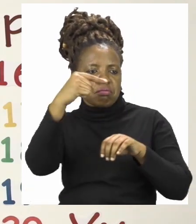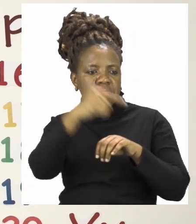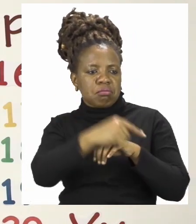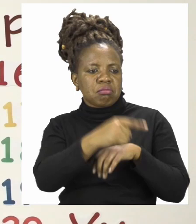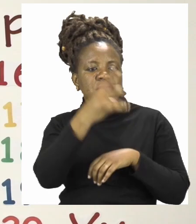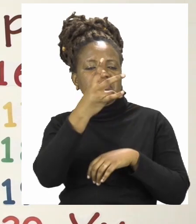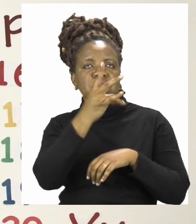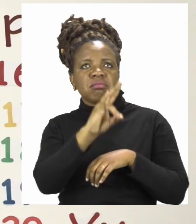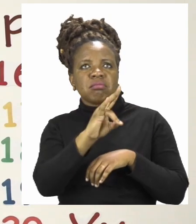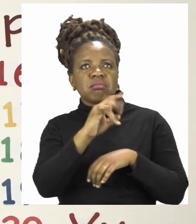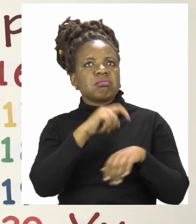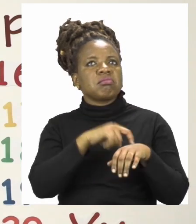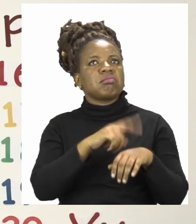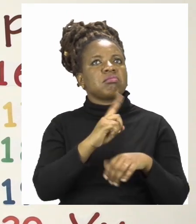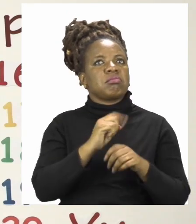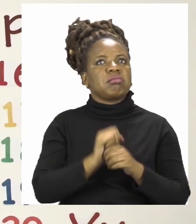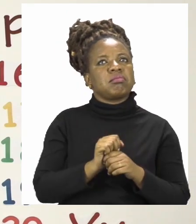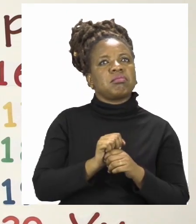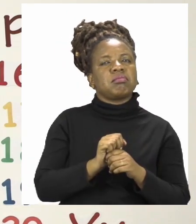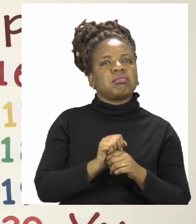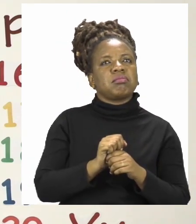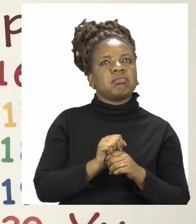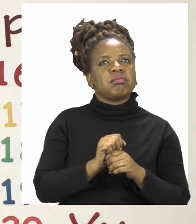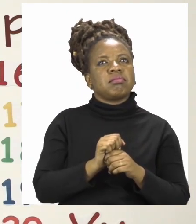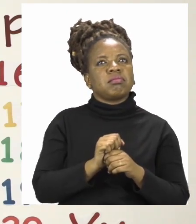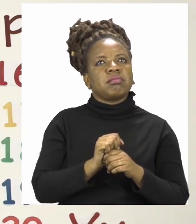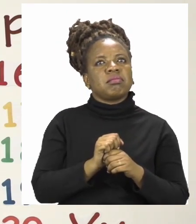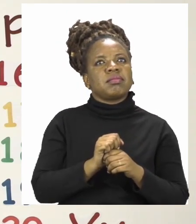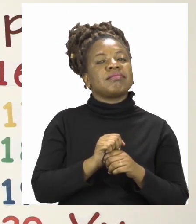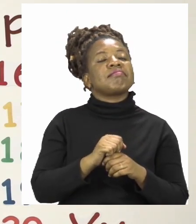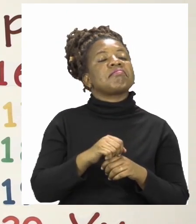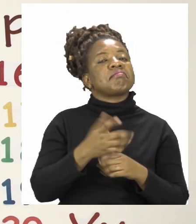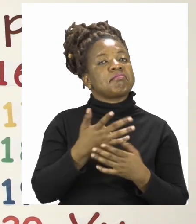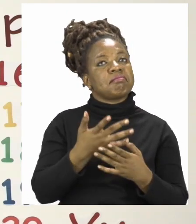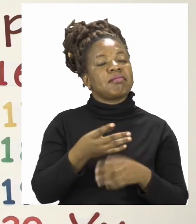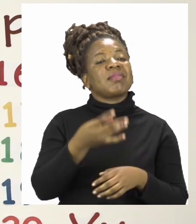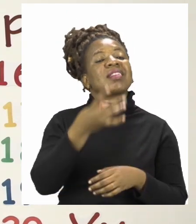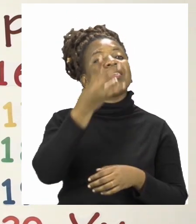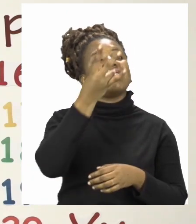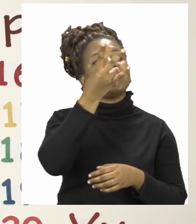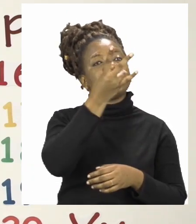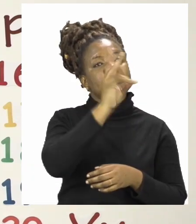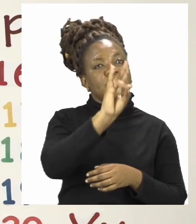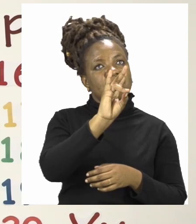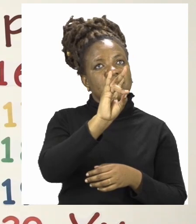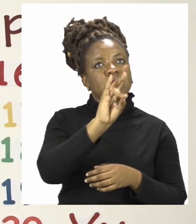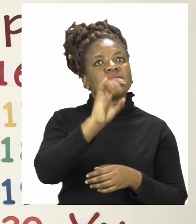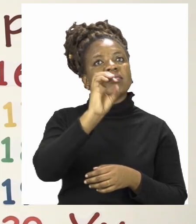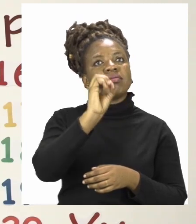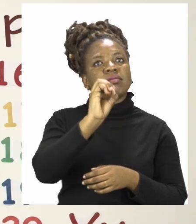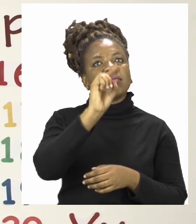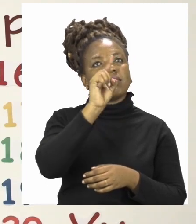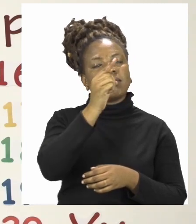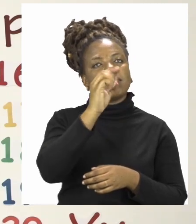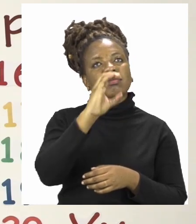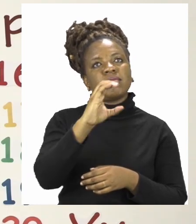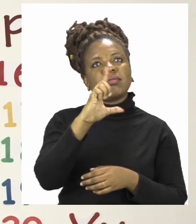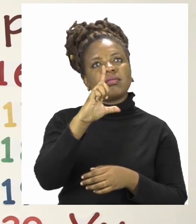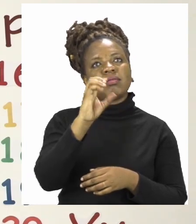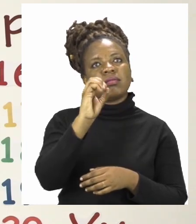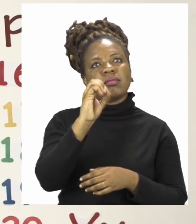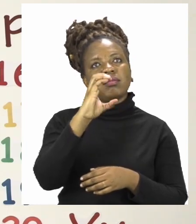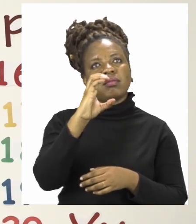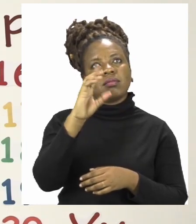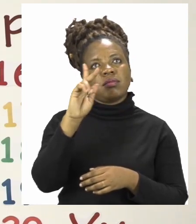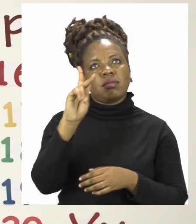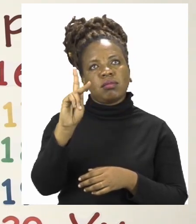Well done. Our time will now be 7 o'clock. If I move the hour